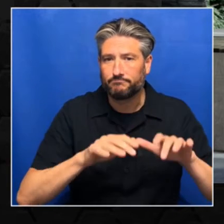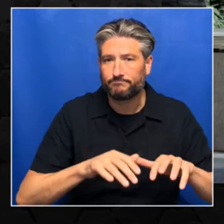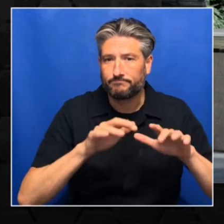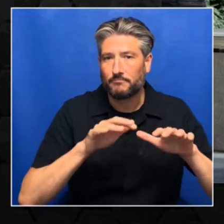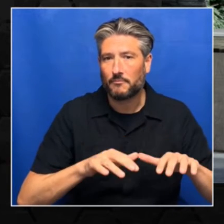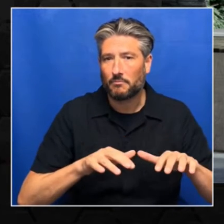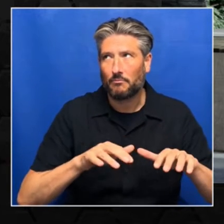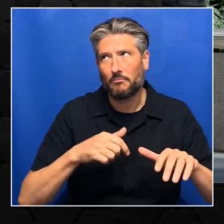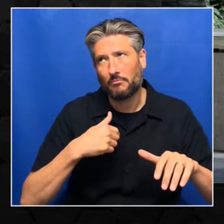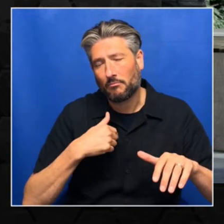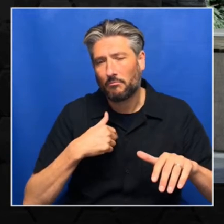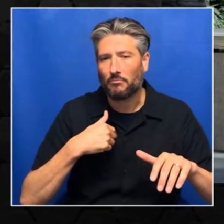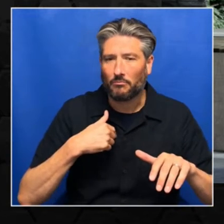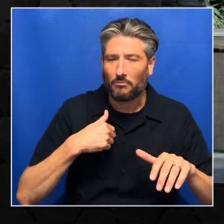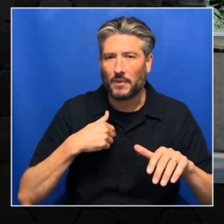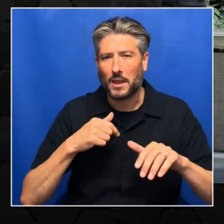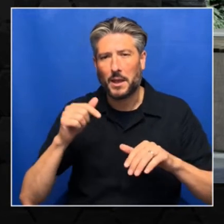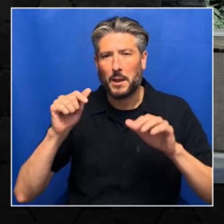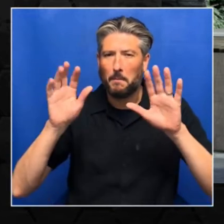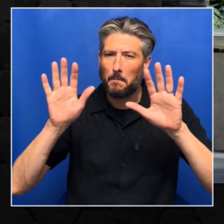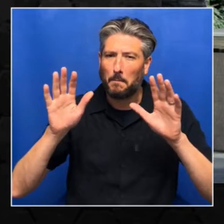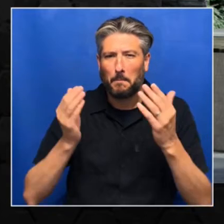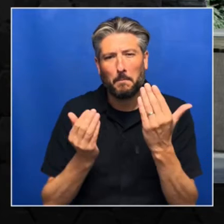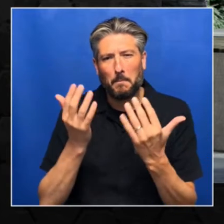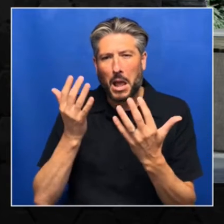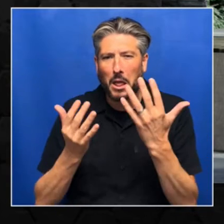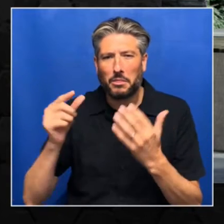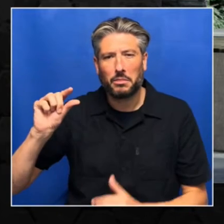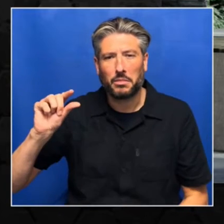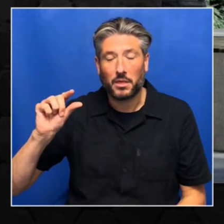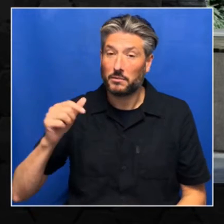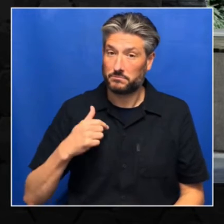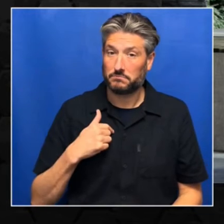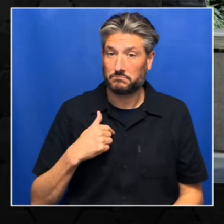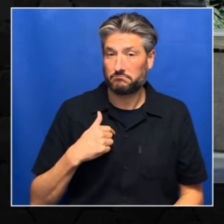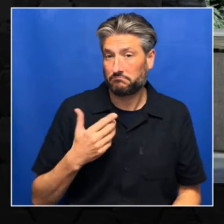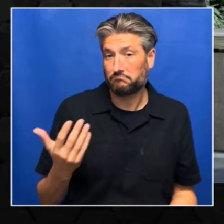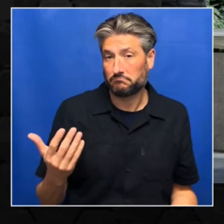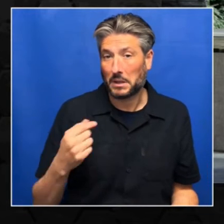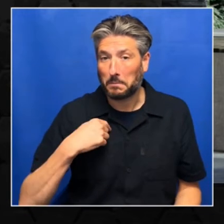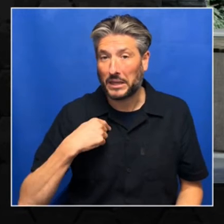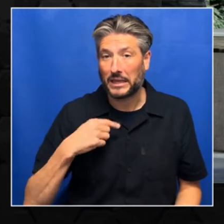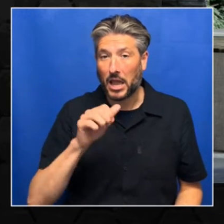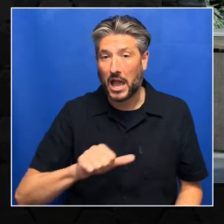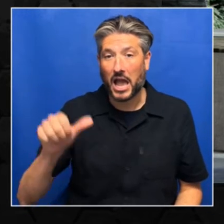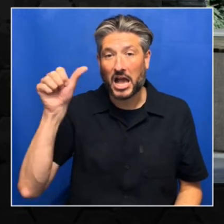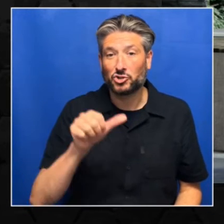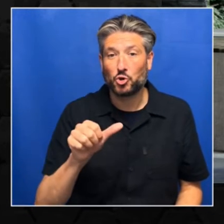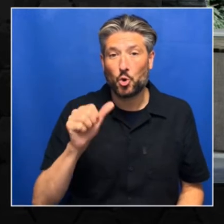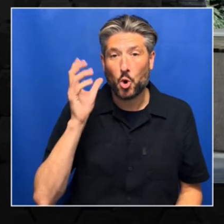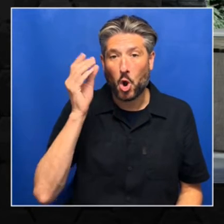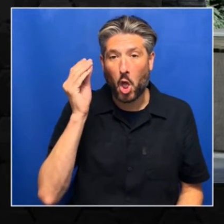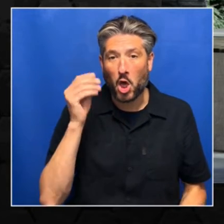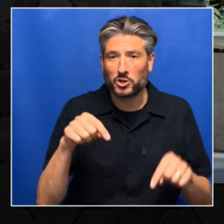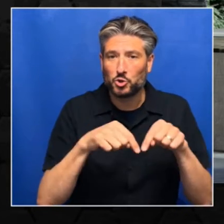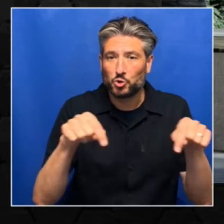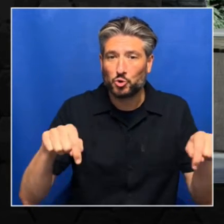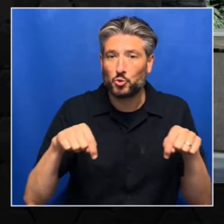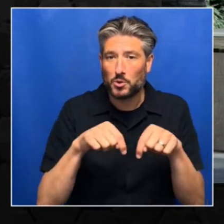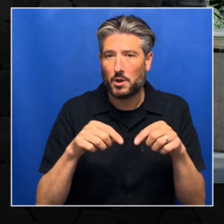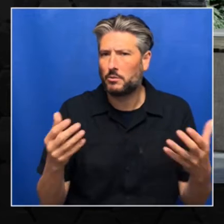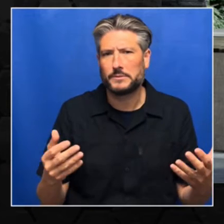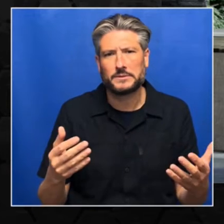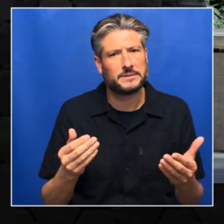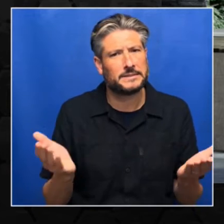right? So what I did instead, I started off with Azure Machine Learning Studio, which basically is drag and drop stuff. You drag and drop the type